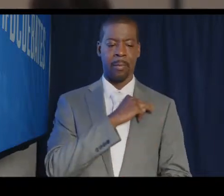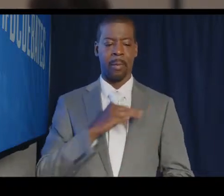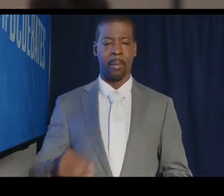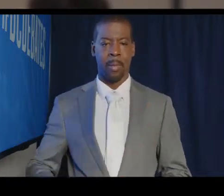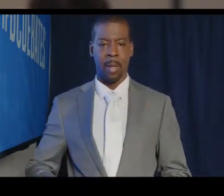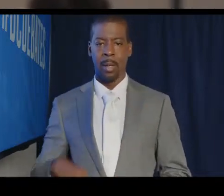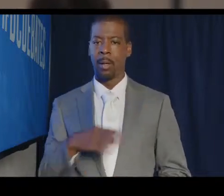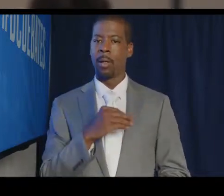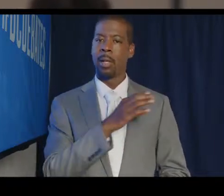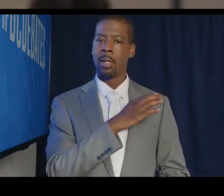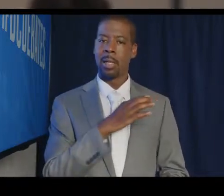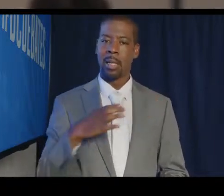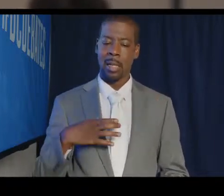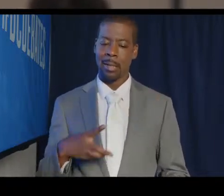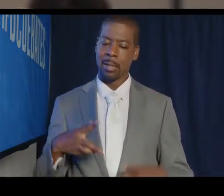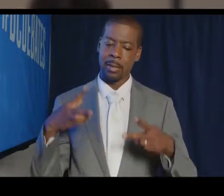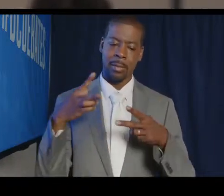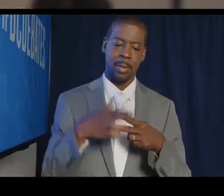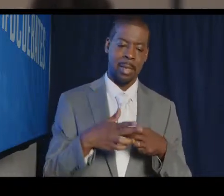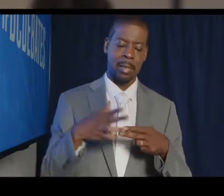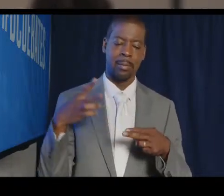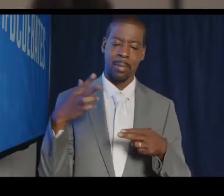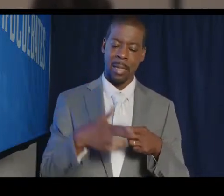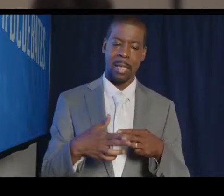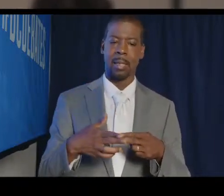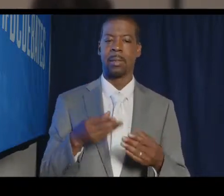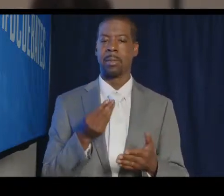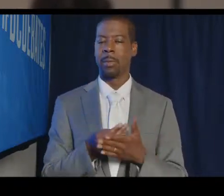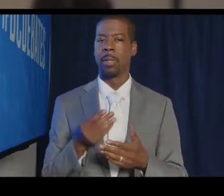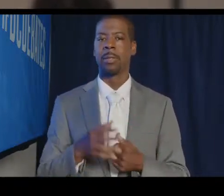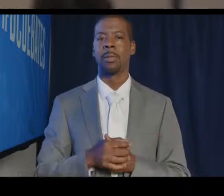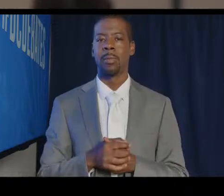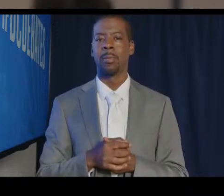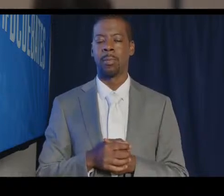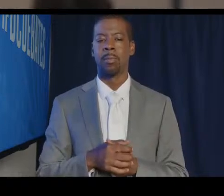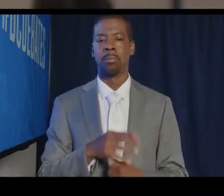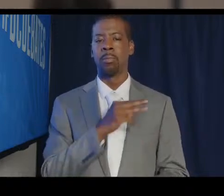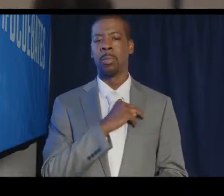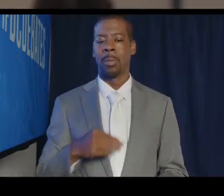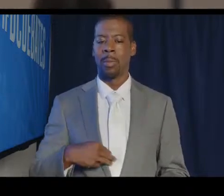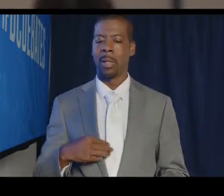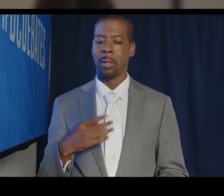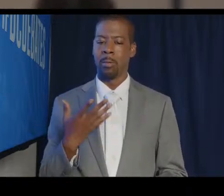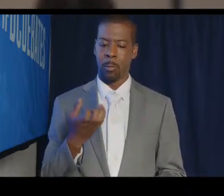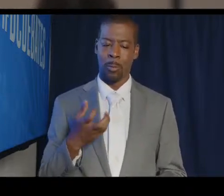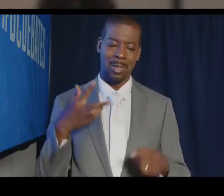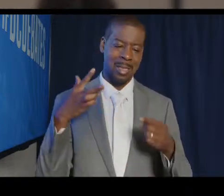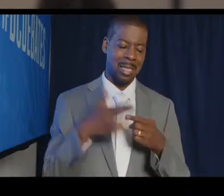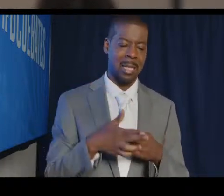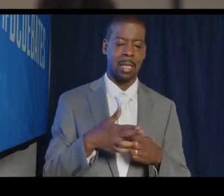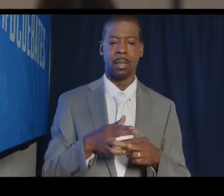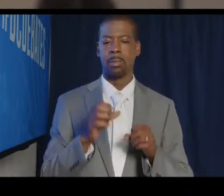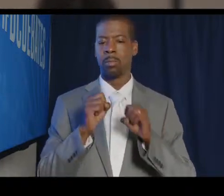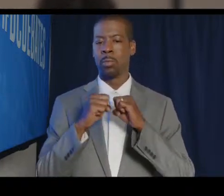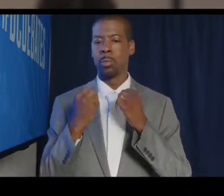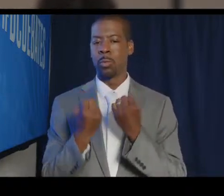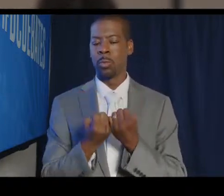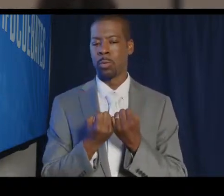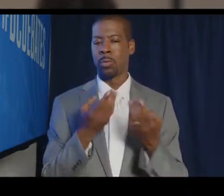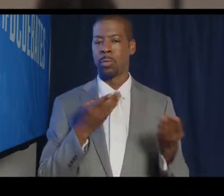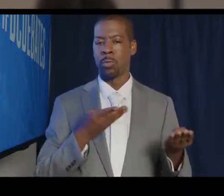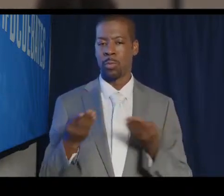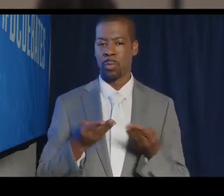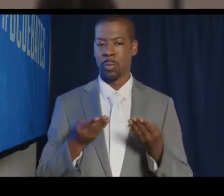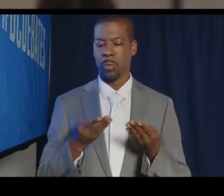social services. We've seen this dynamic over the past few years where the mayor has proposed cuts to social services that grew during the